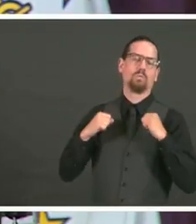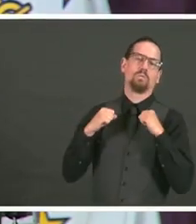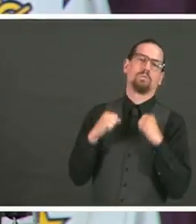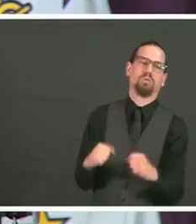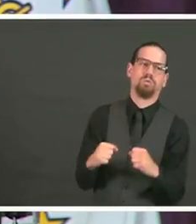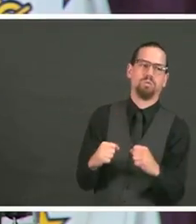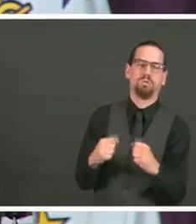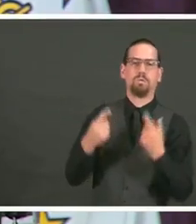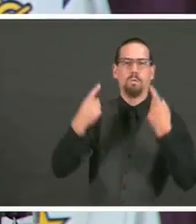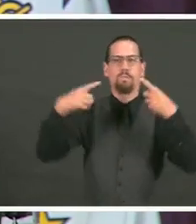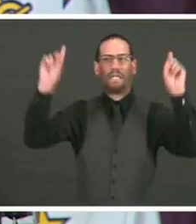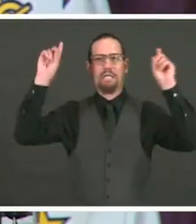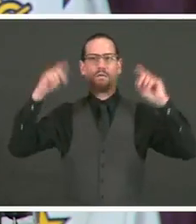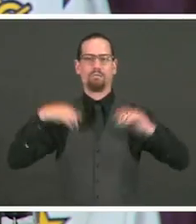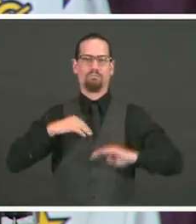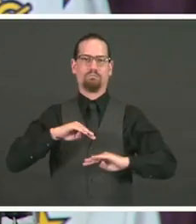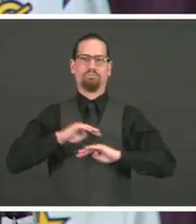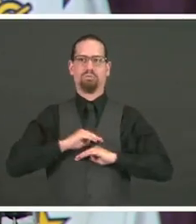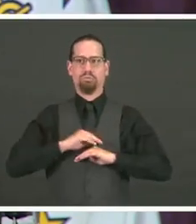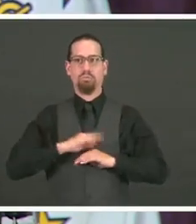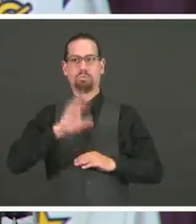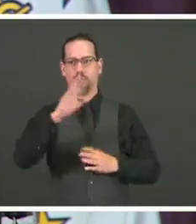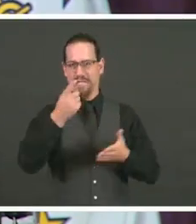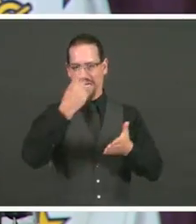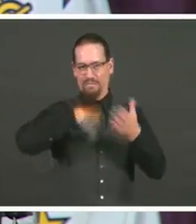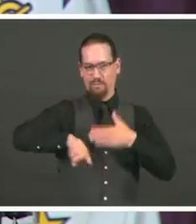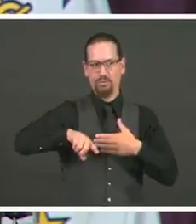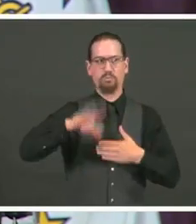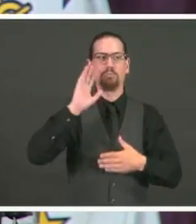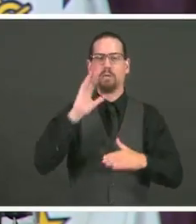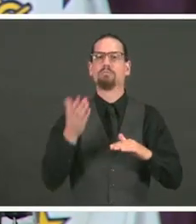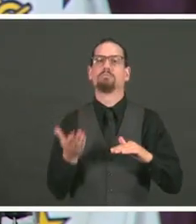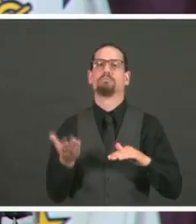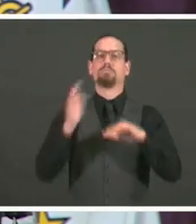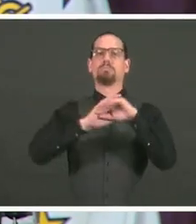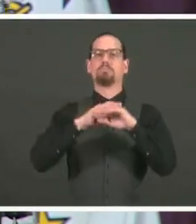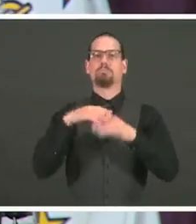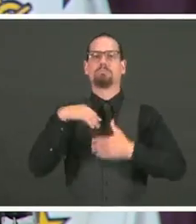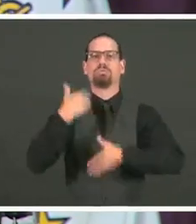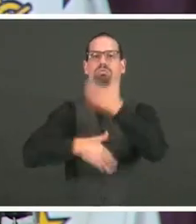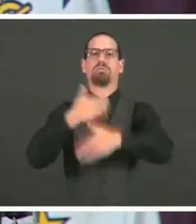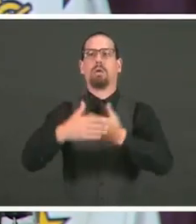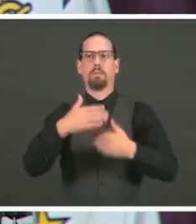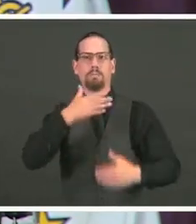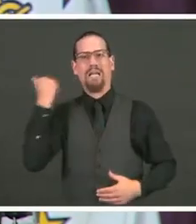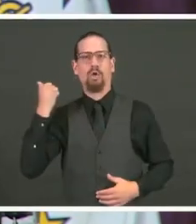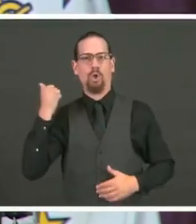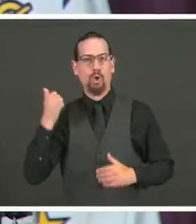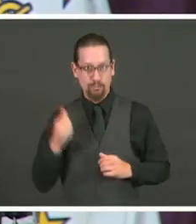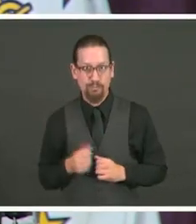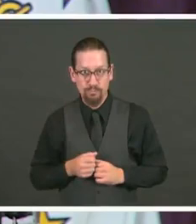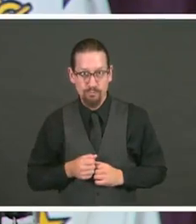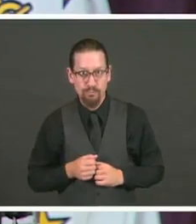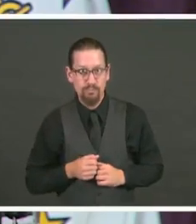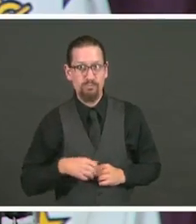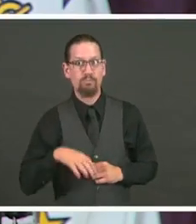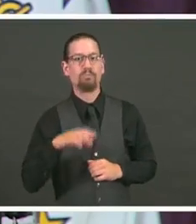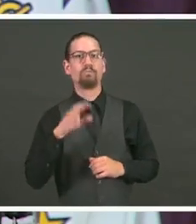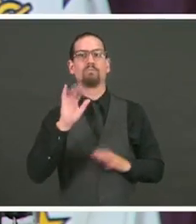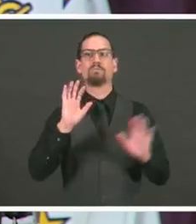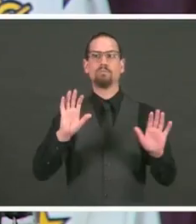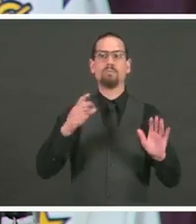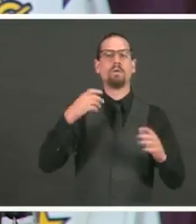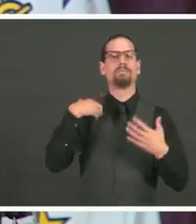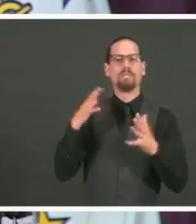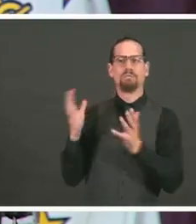week from now, we'll be in better shape on testing, and then it's gonna ramp for there. I have been talking to